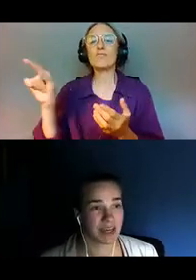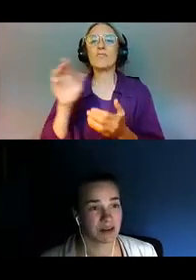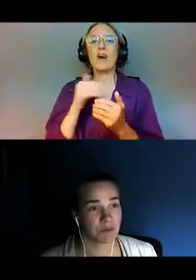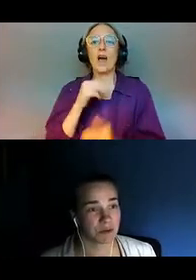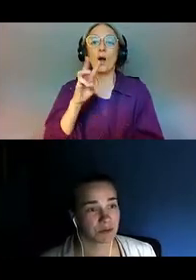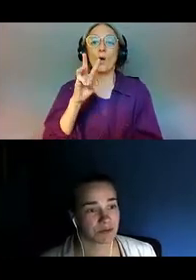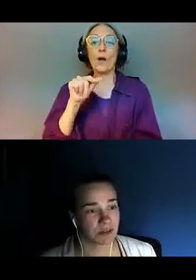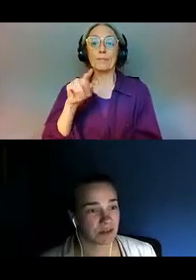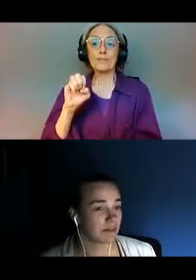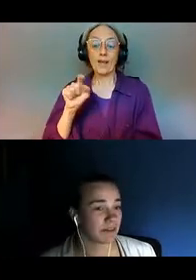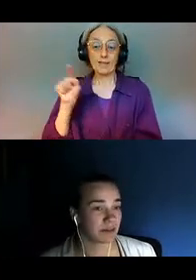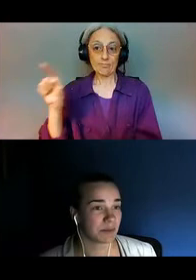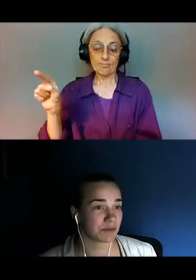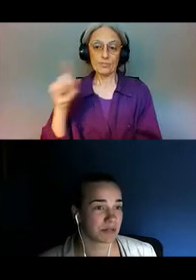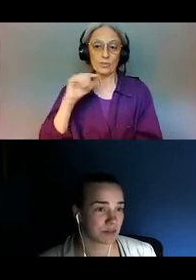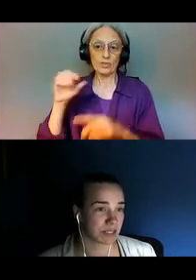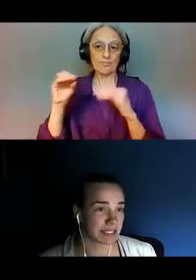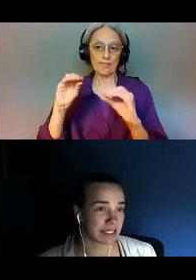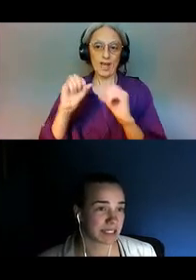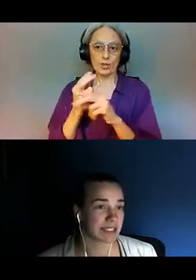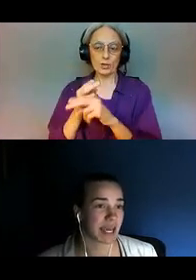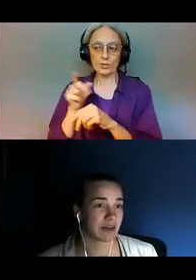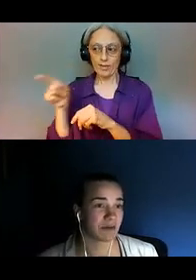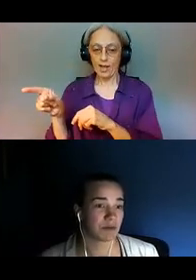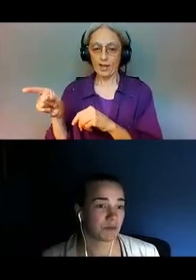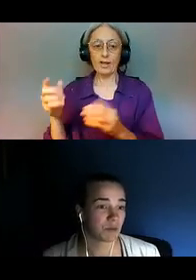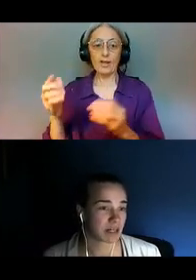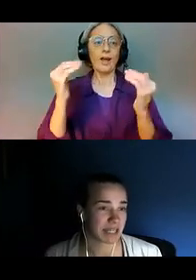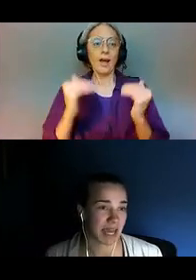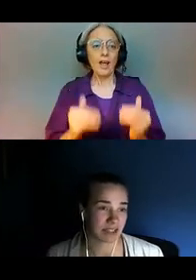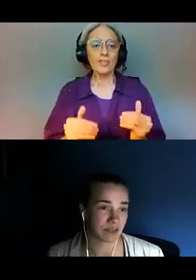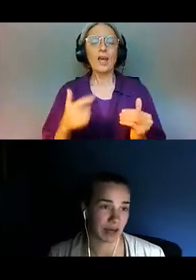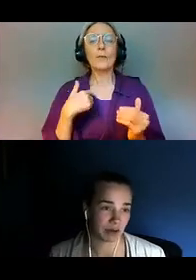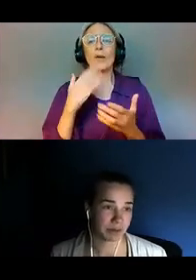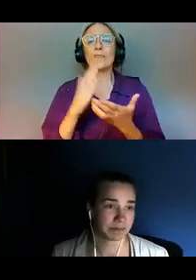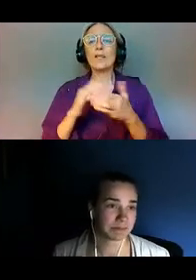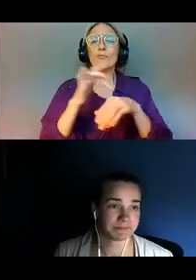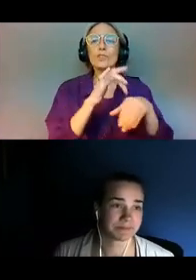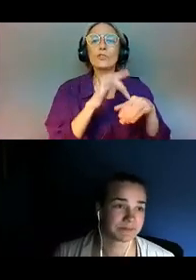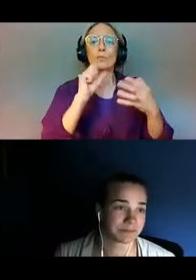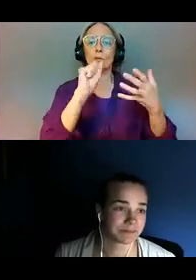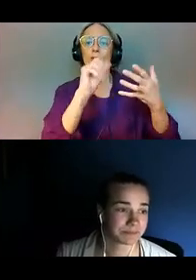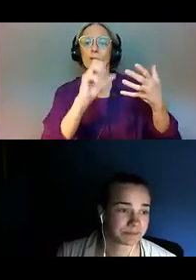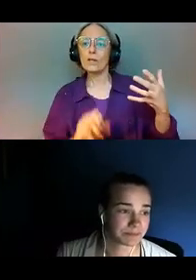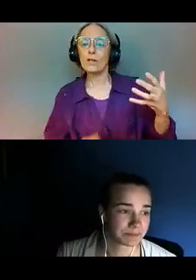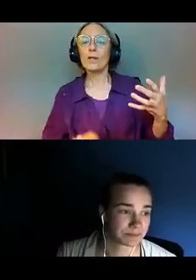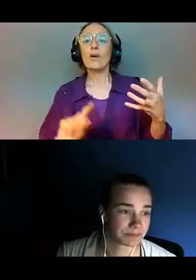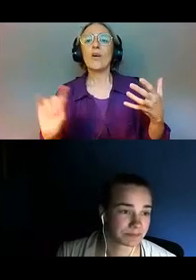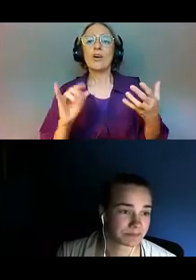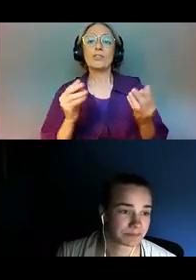And then we'll review available resources and where to ask for help.